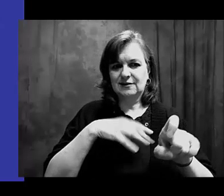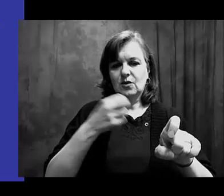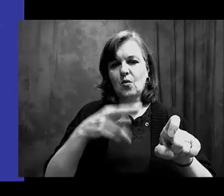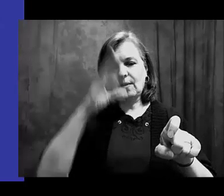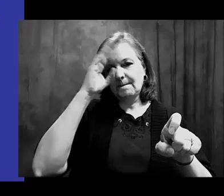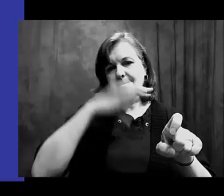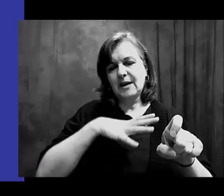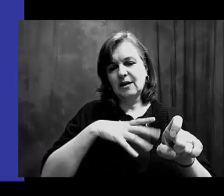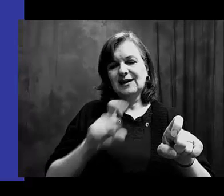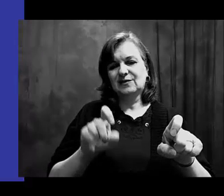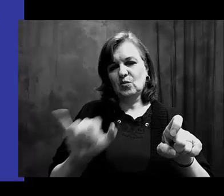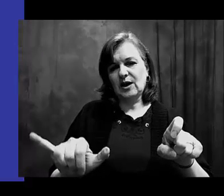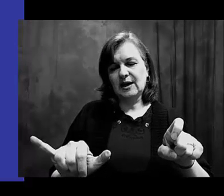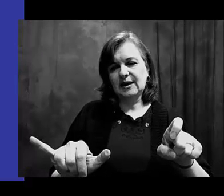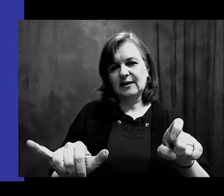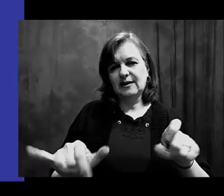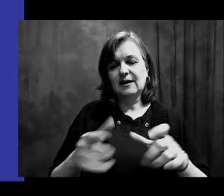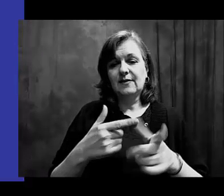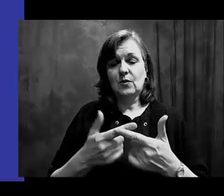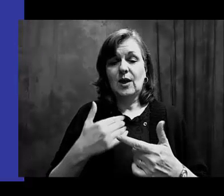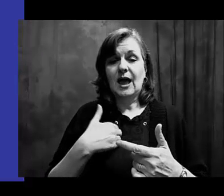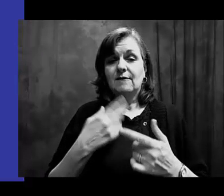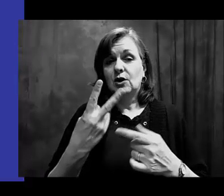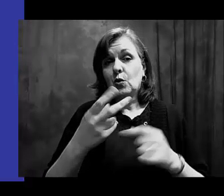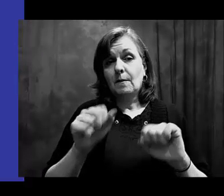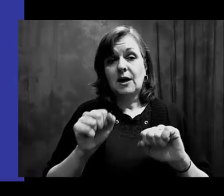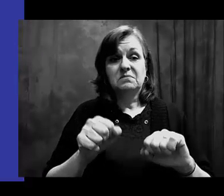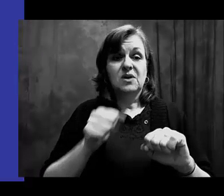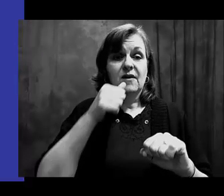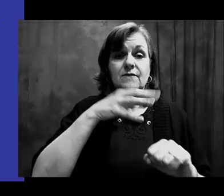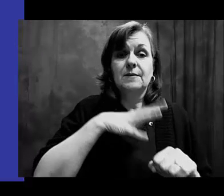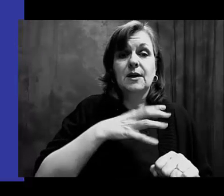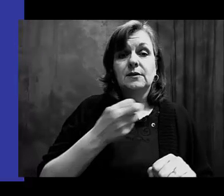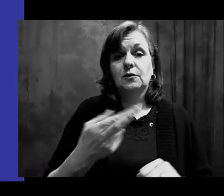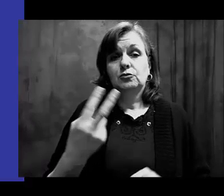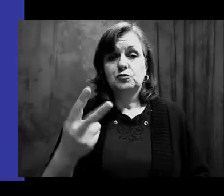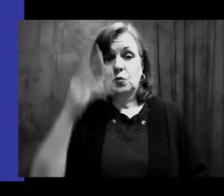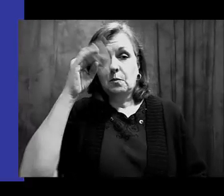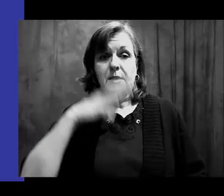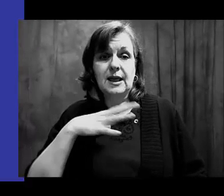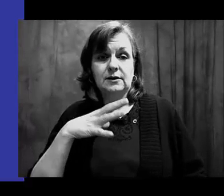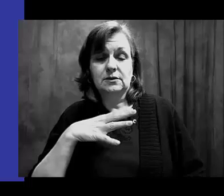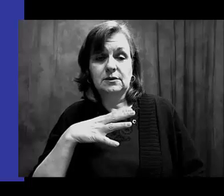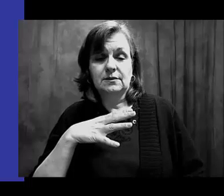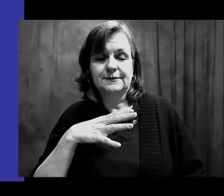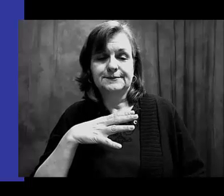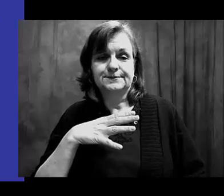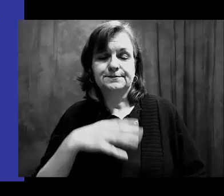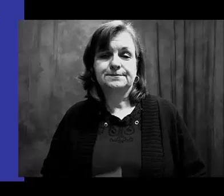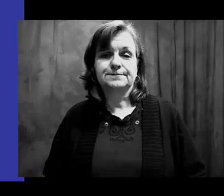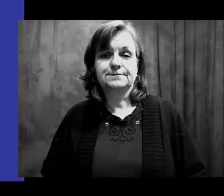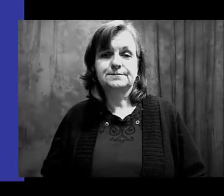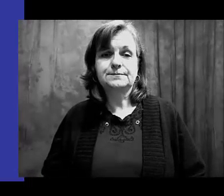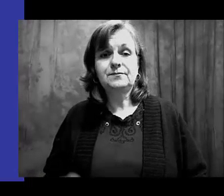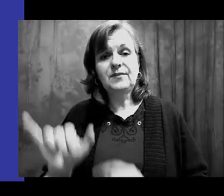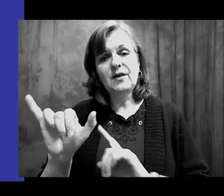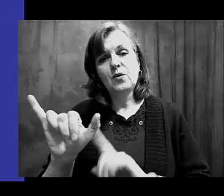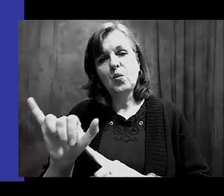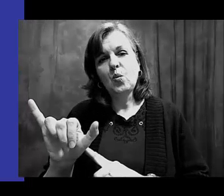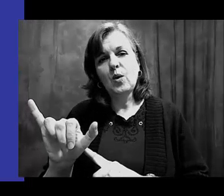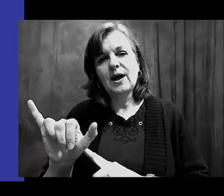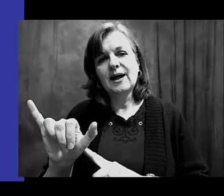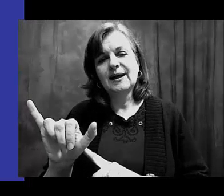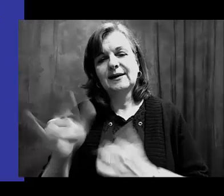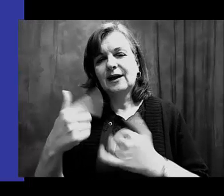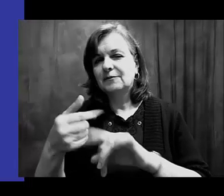at this, we have the possibility of 2 females or 2 males. The only place the Y can come from and go